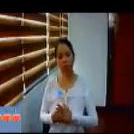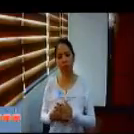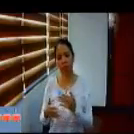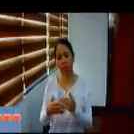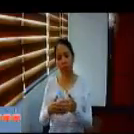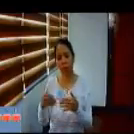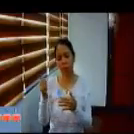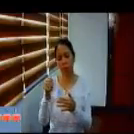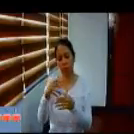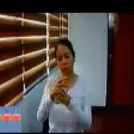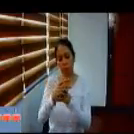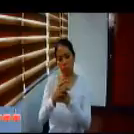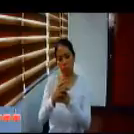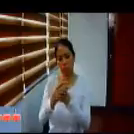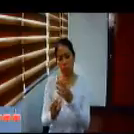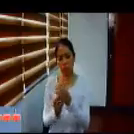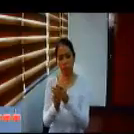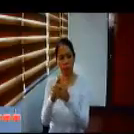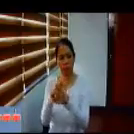crops,